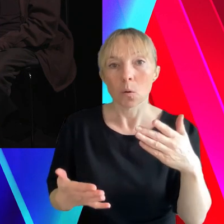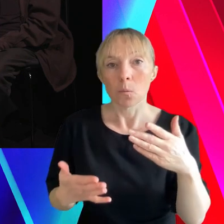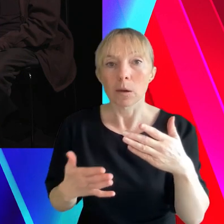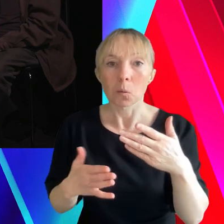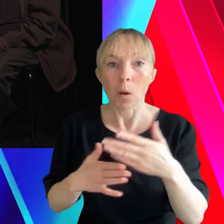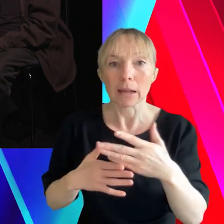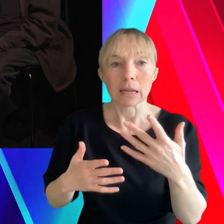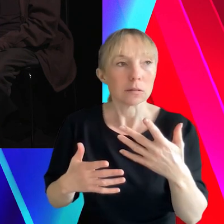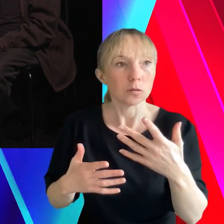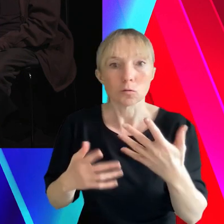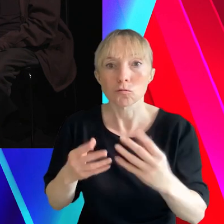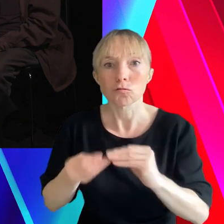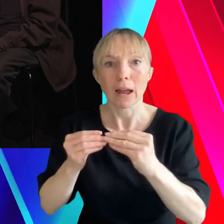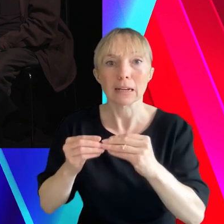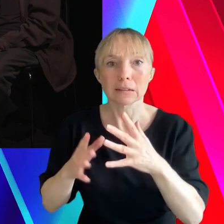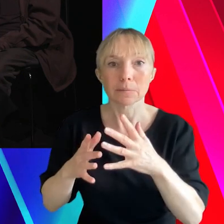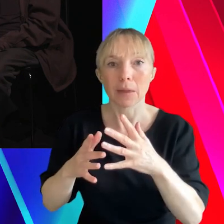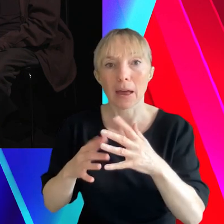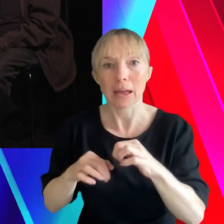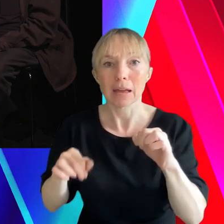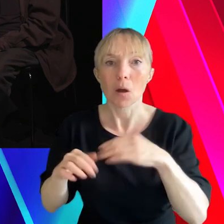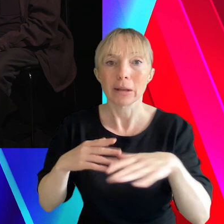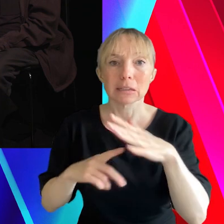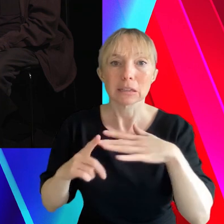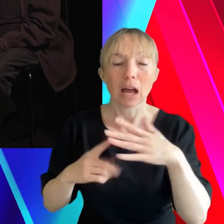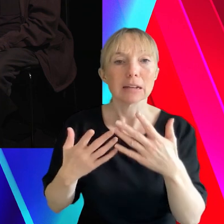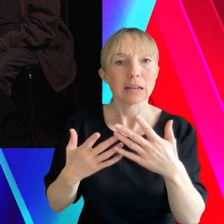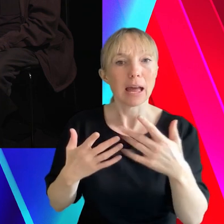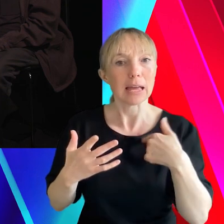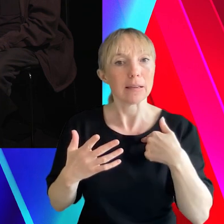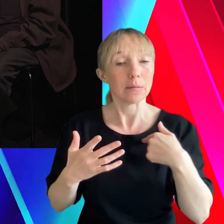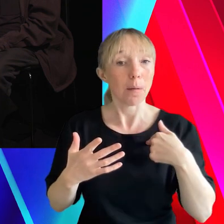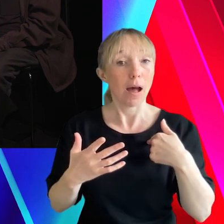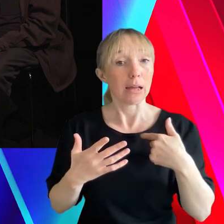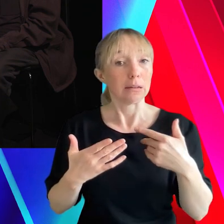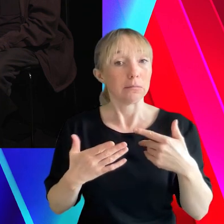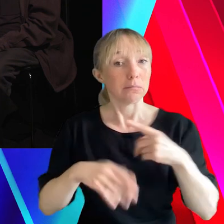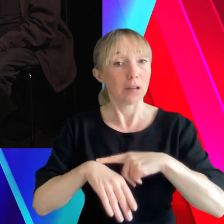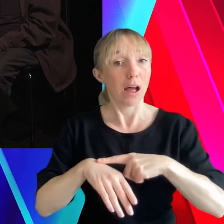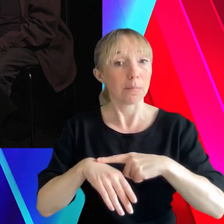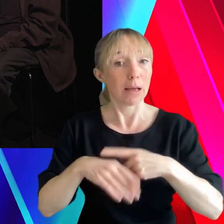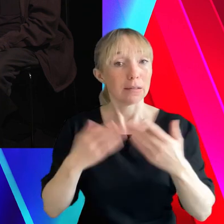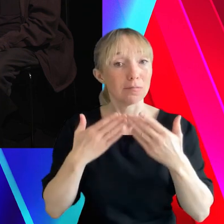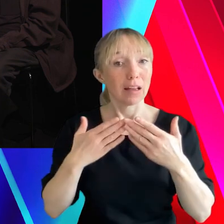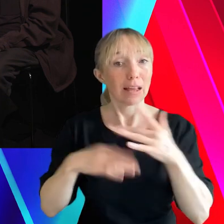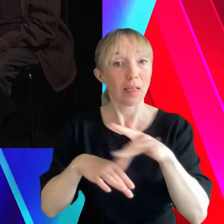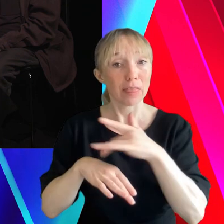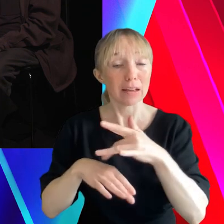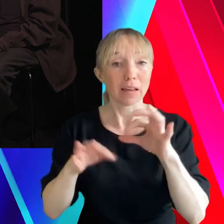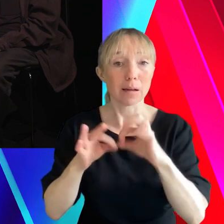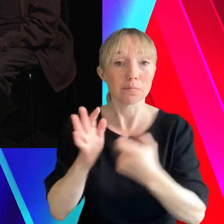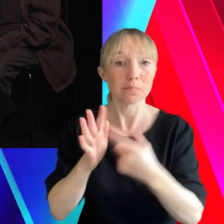something that comes from my days as a student and as a theater student and Brecht's work, but probably